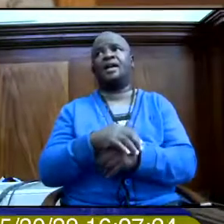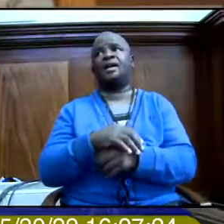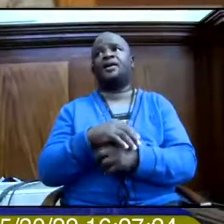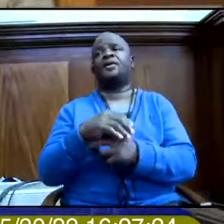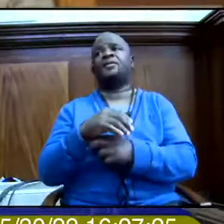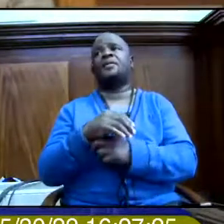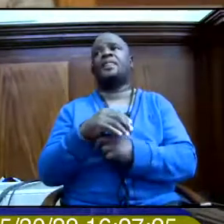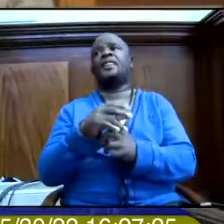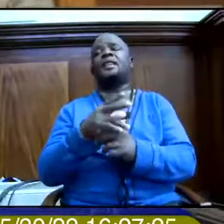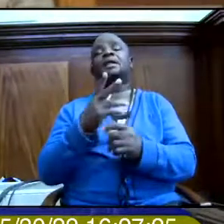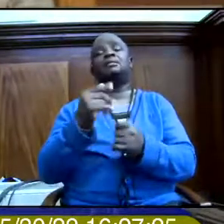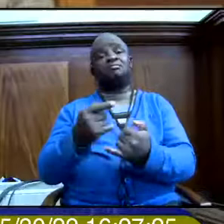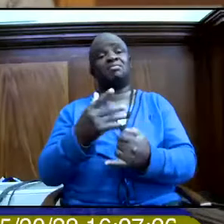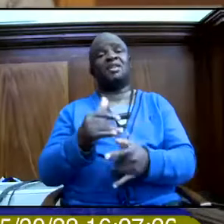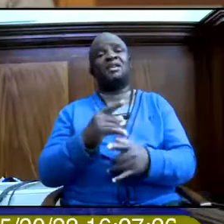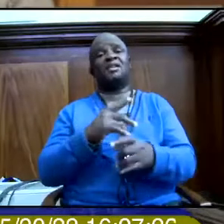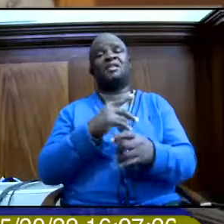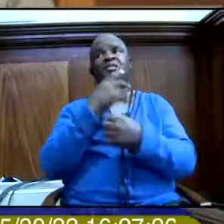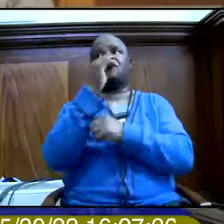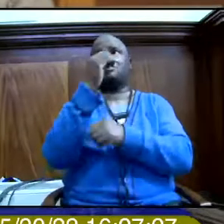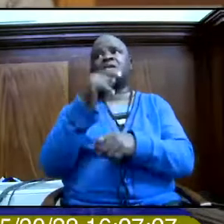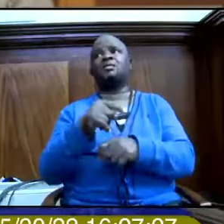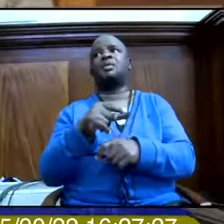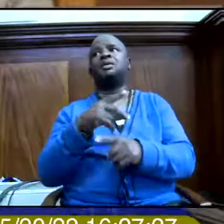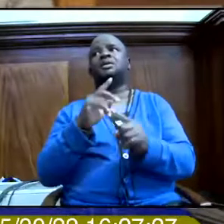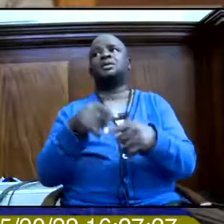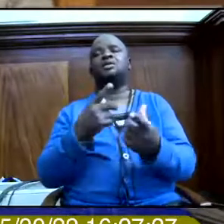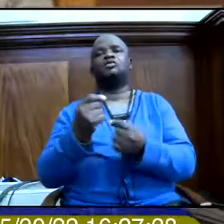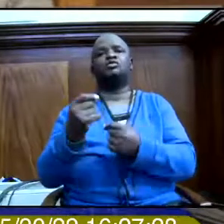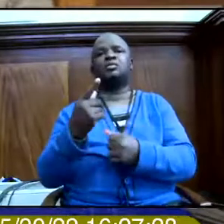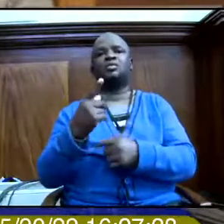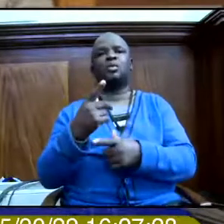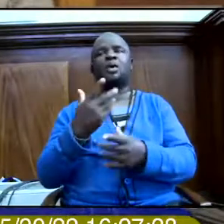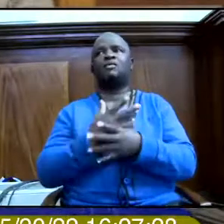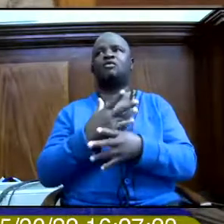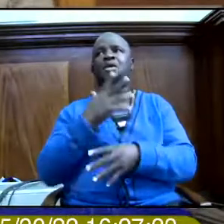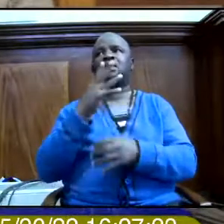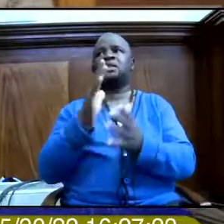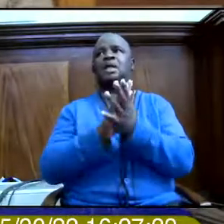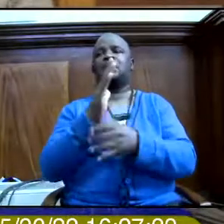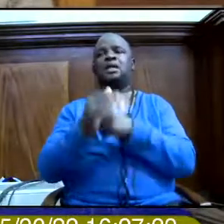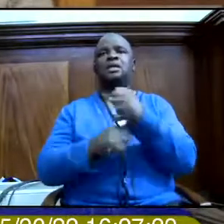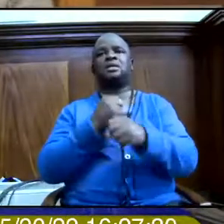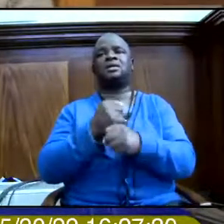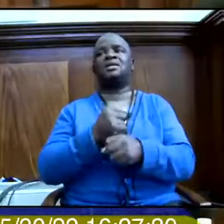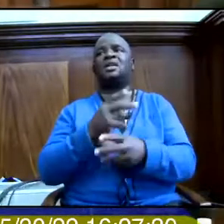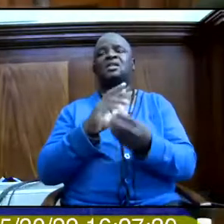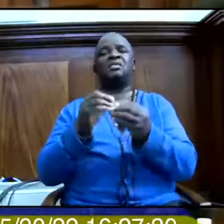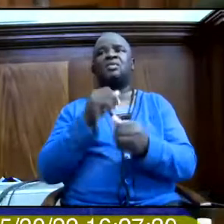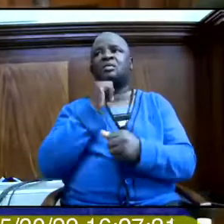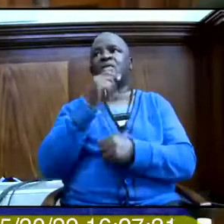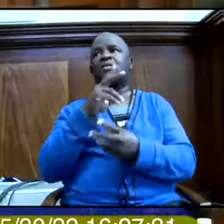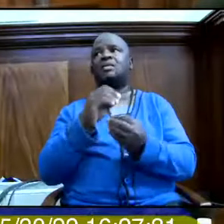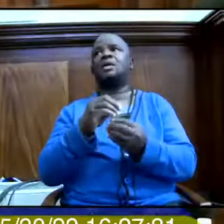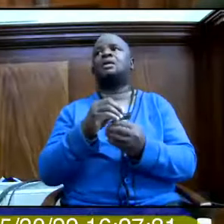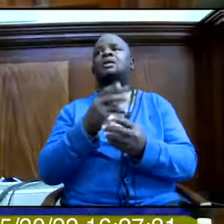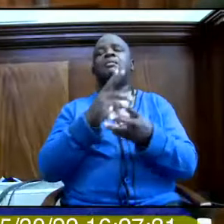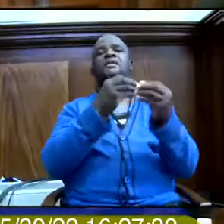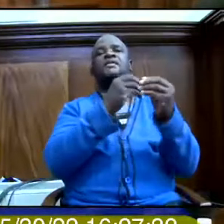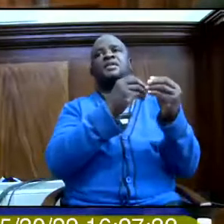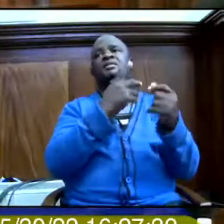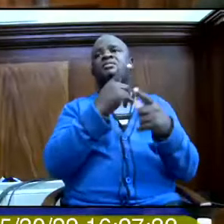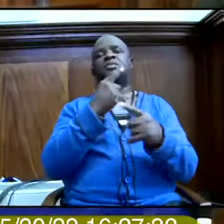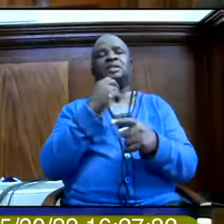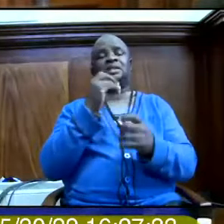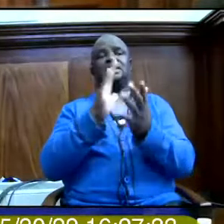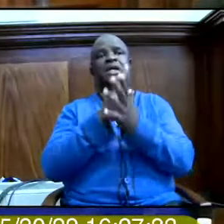even the construction is not supposed to last for a decade let alone a renovation a renovation is a touch-up here and there it